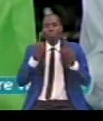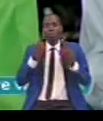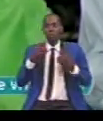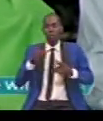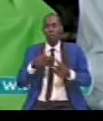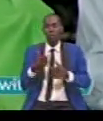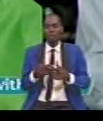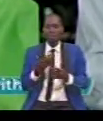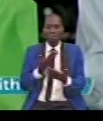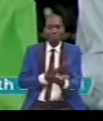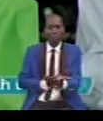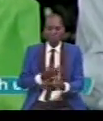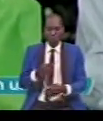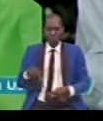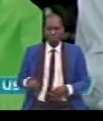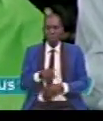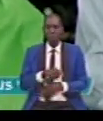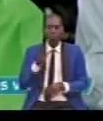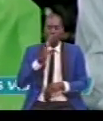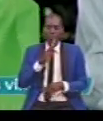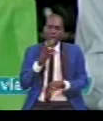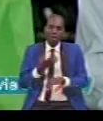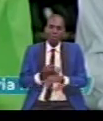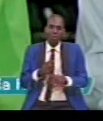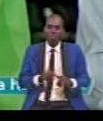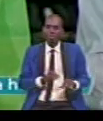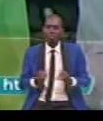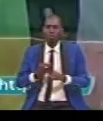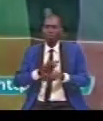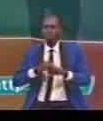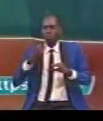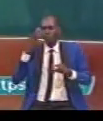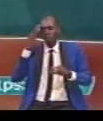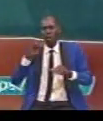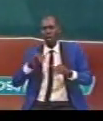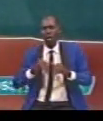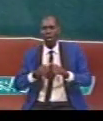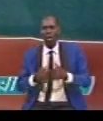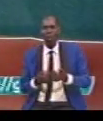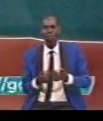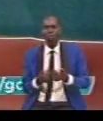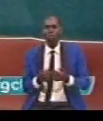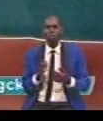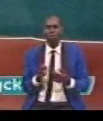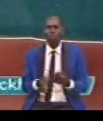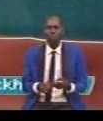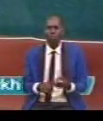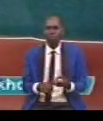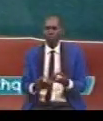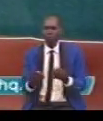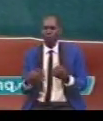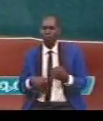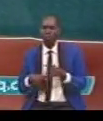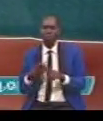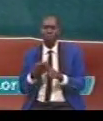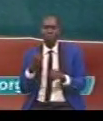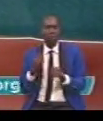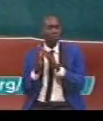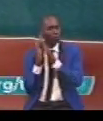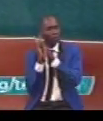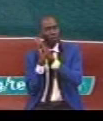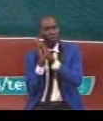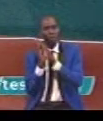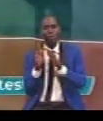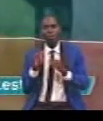be just stiff. So I wouldn't know how to come out of my bed. And then the